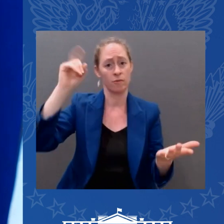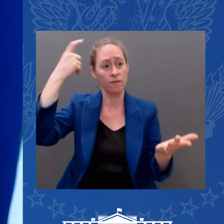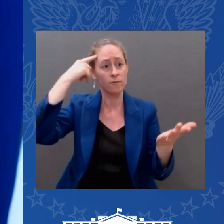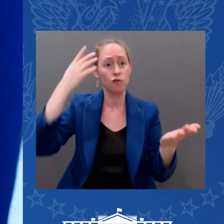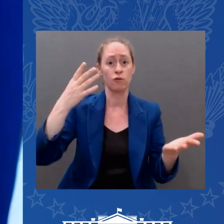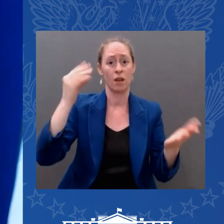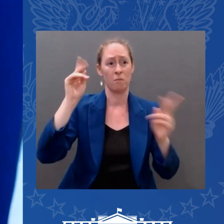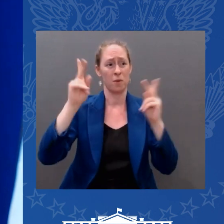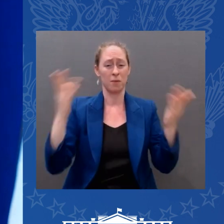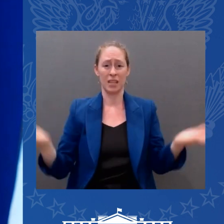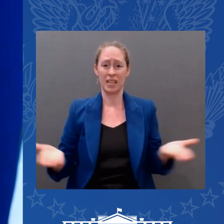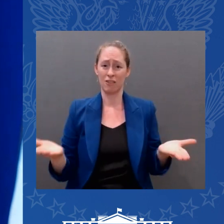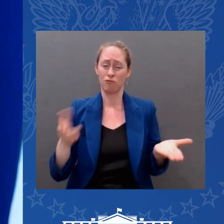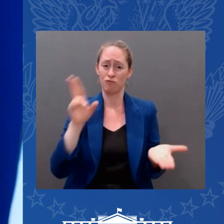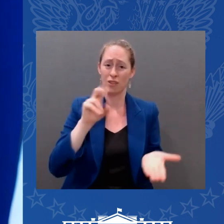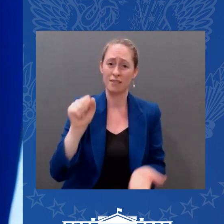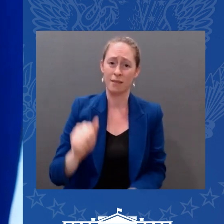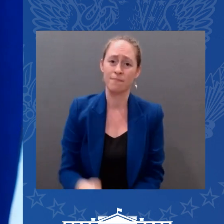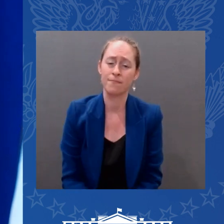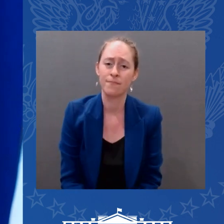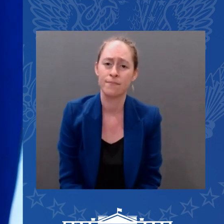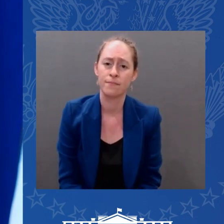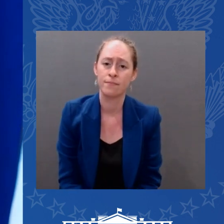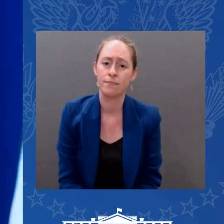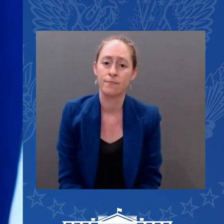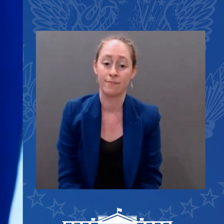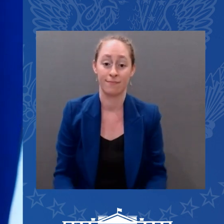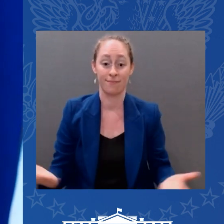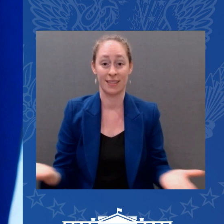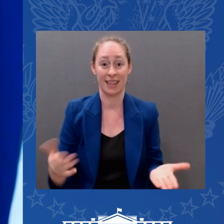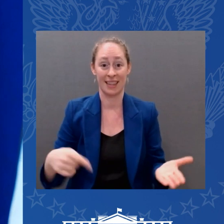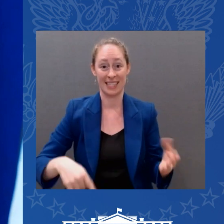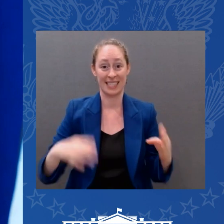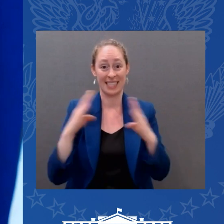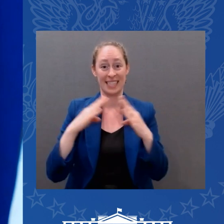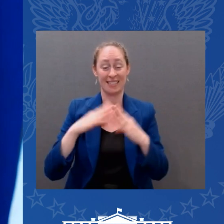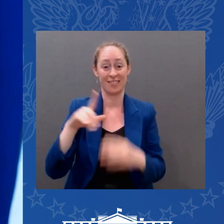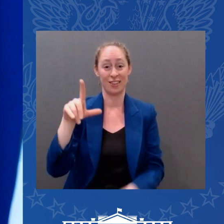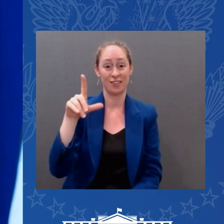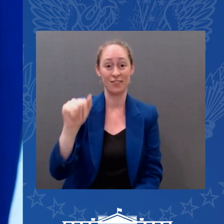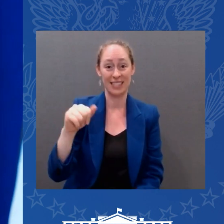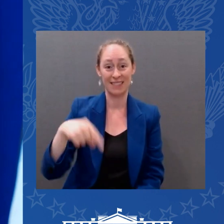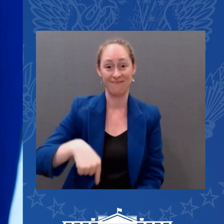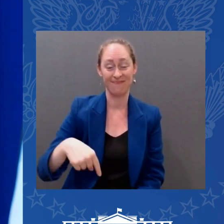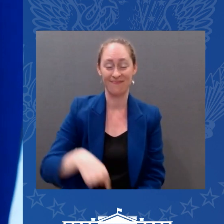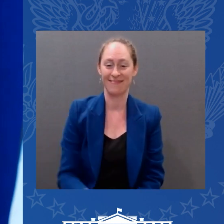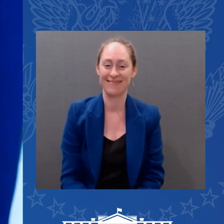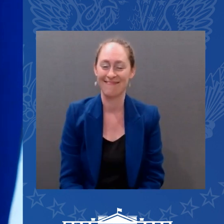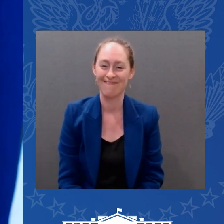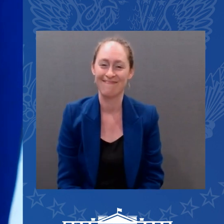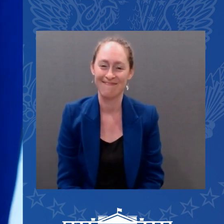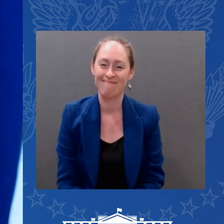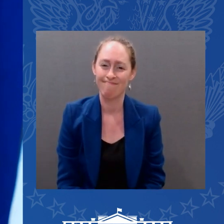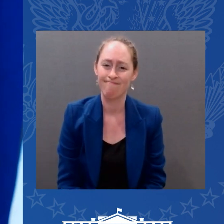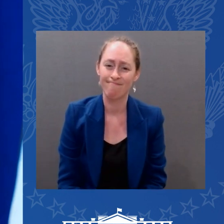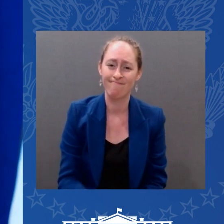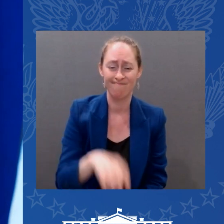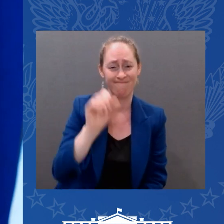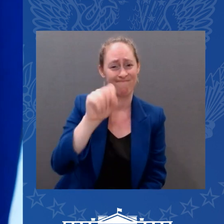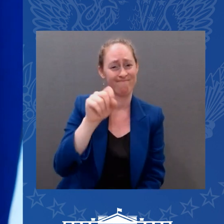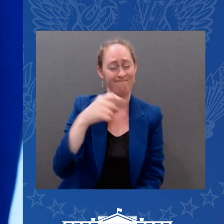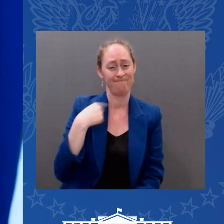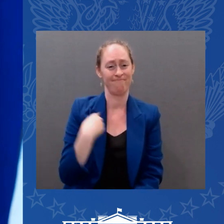Angeles. Today, you are welcoming us. I hope that the success of this 9th Summit of the Americas will